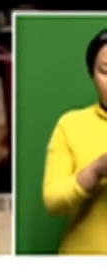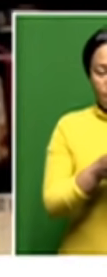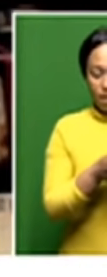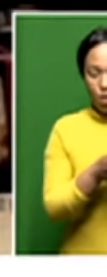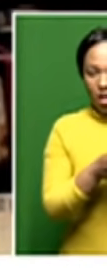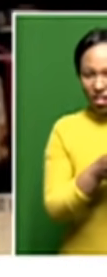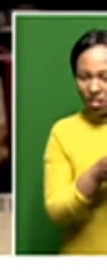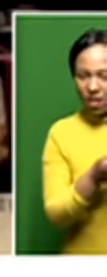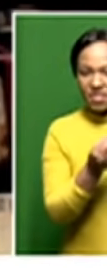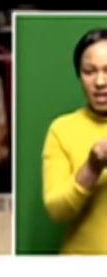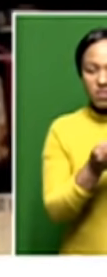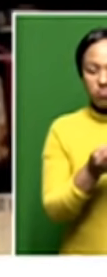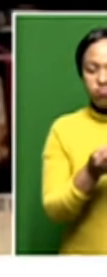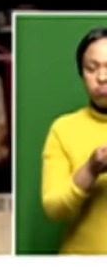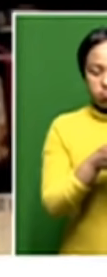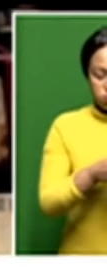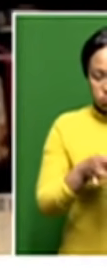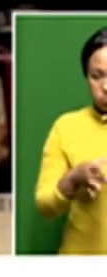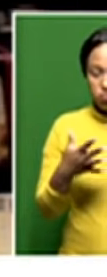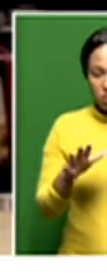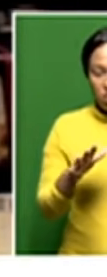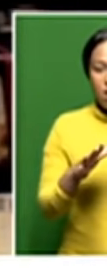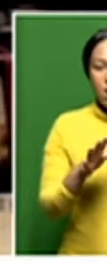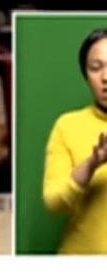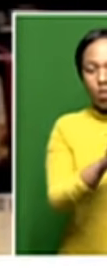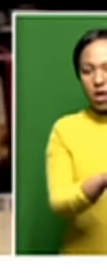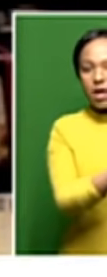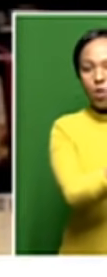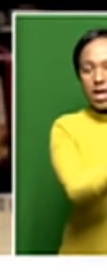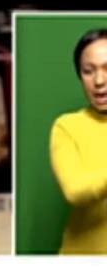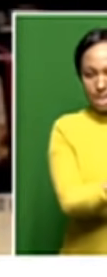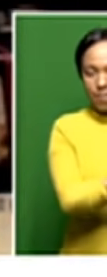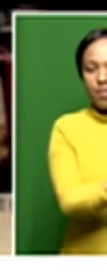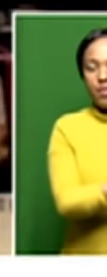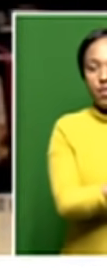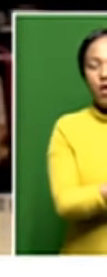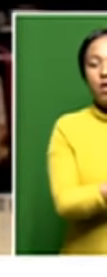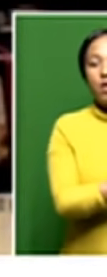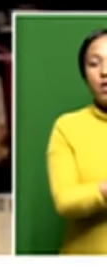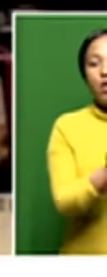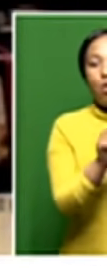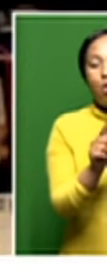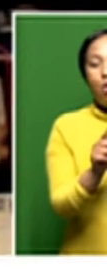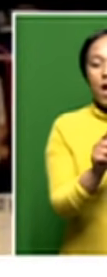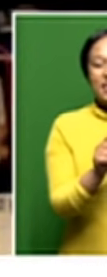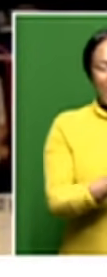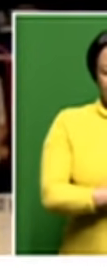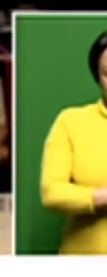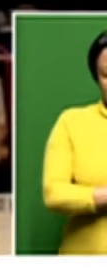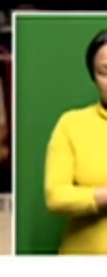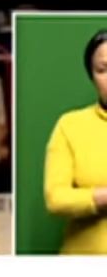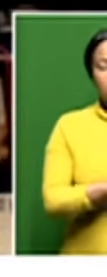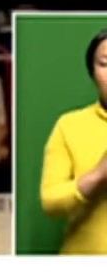the products and then we would put them in quarantine. They're called bright stock because the cans are still shiny and they've got